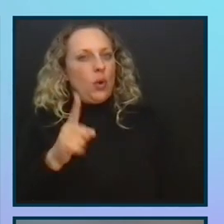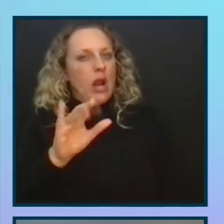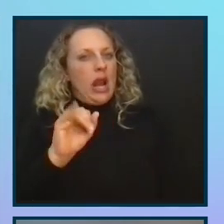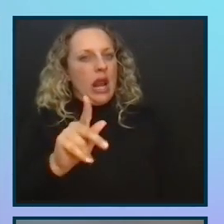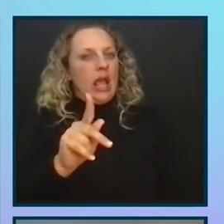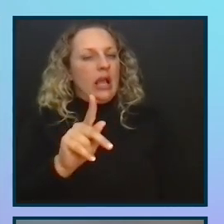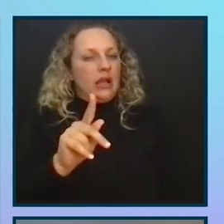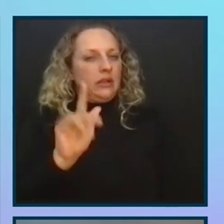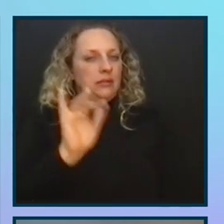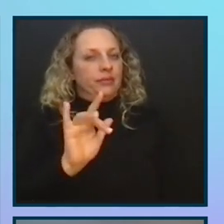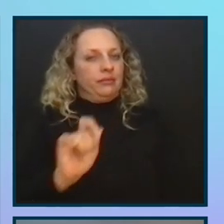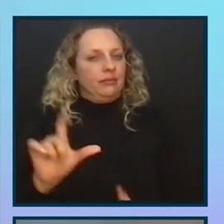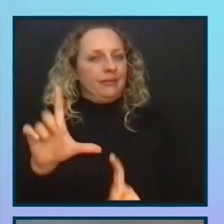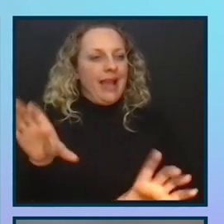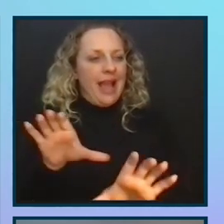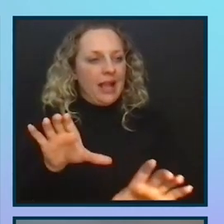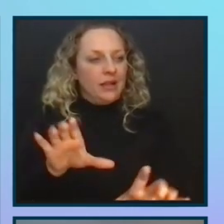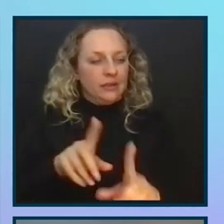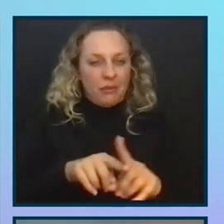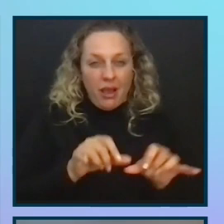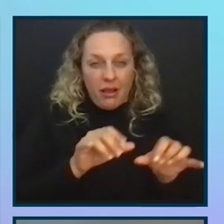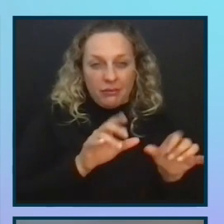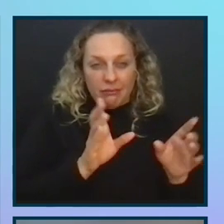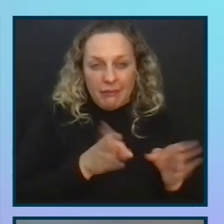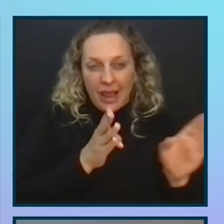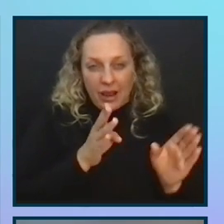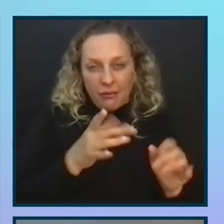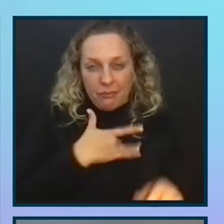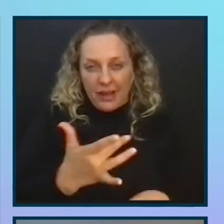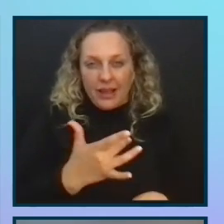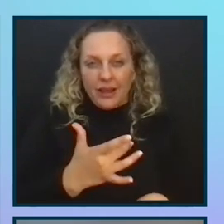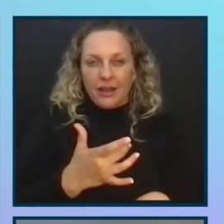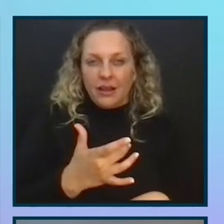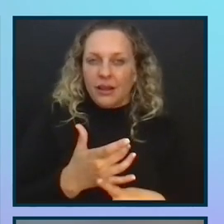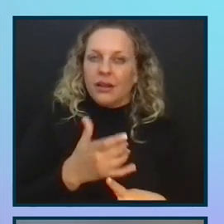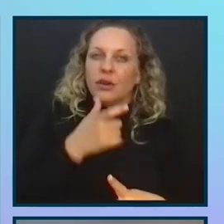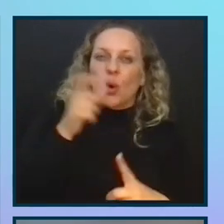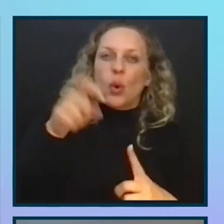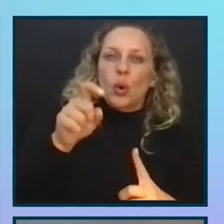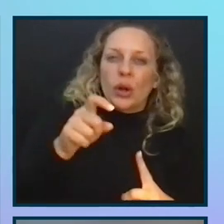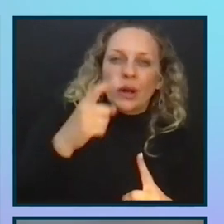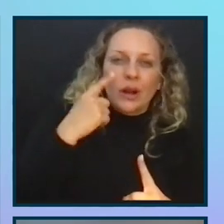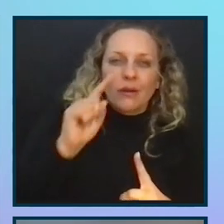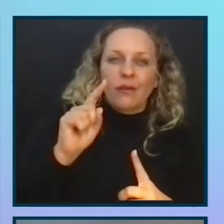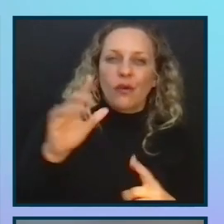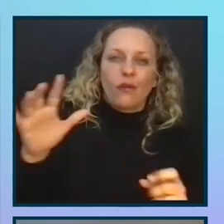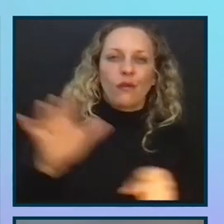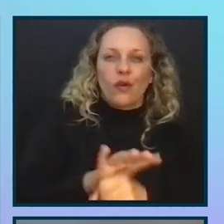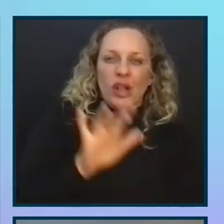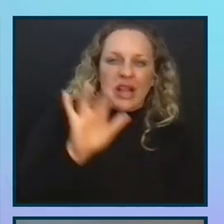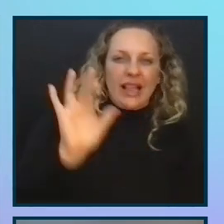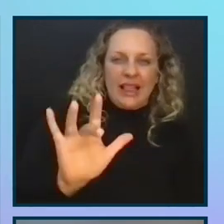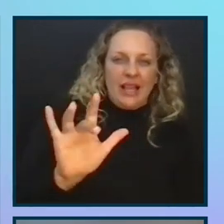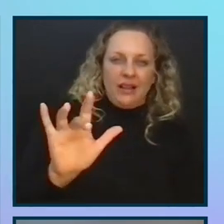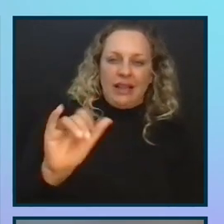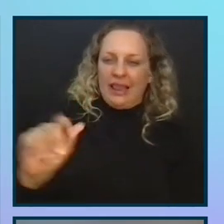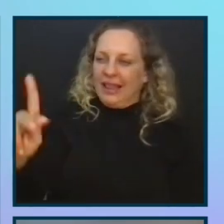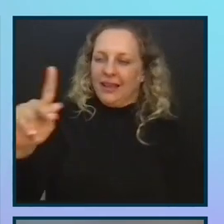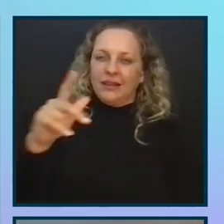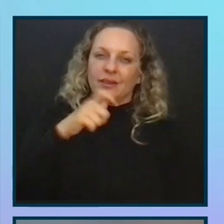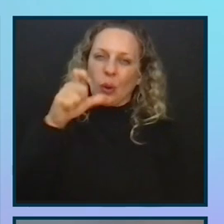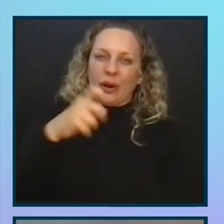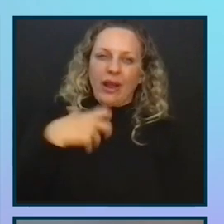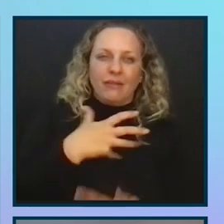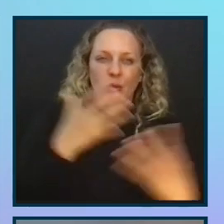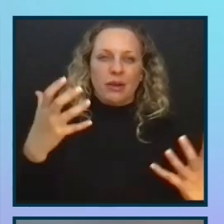realize that many of the common patterns within CVS Health don't actually necessitate the need for a fully clickable element at all. This is great